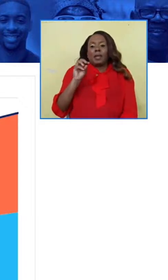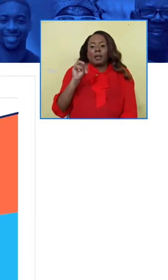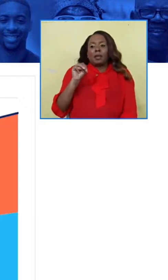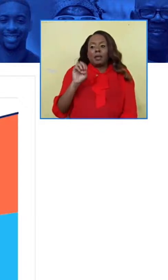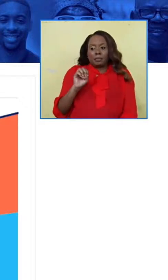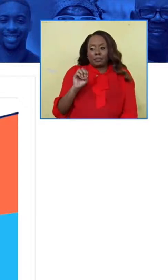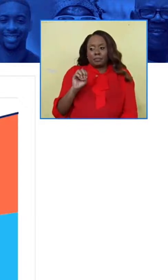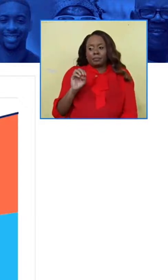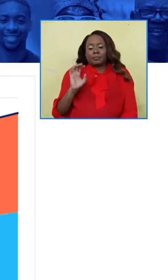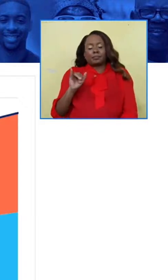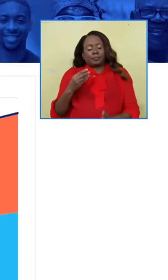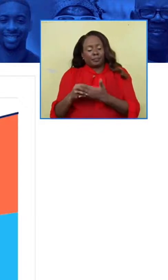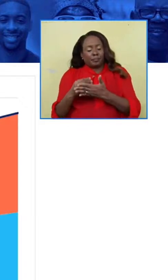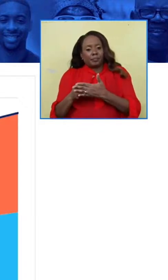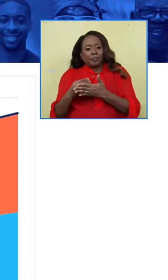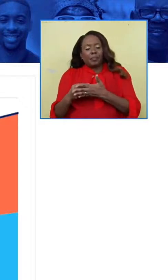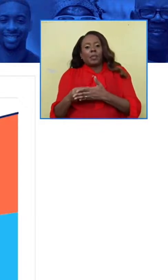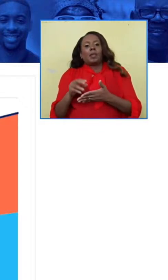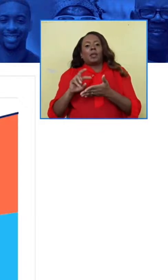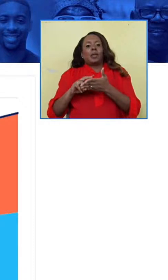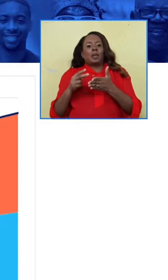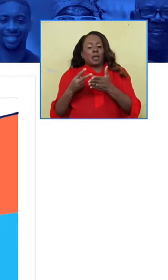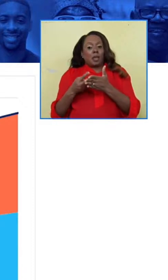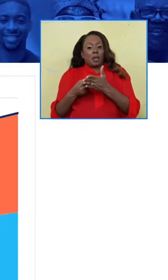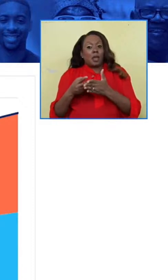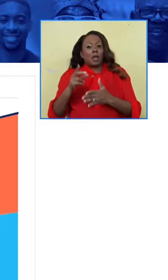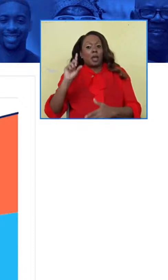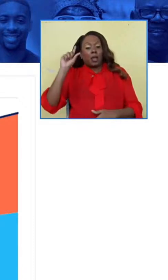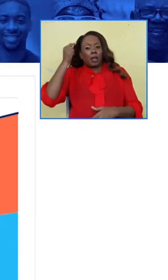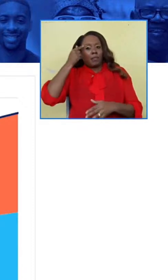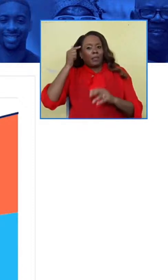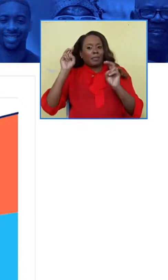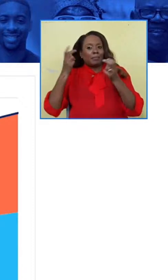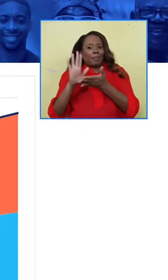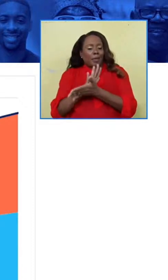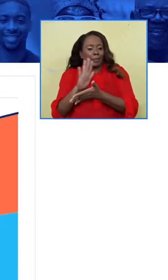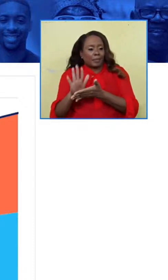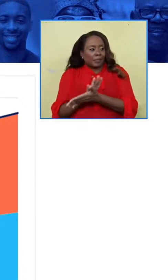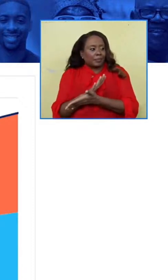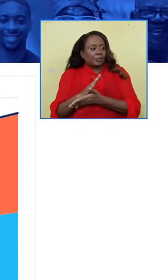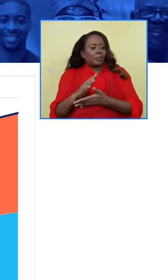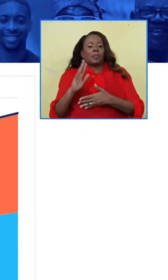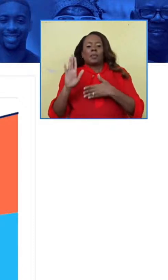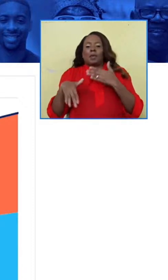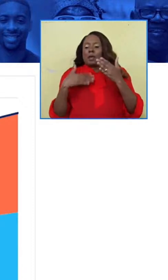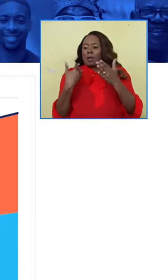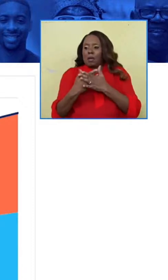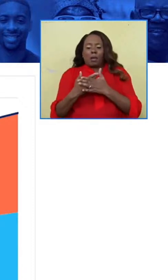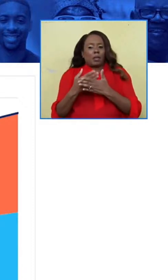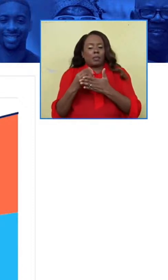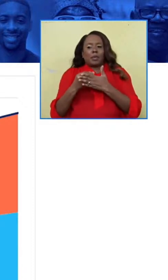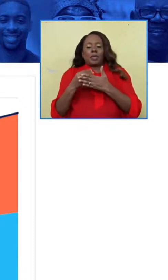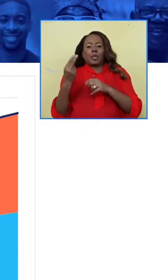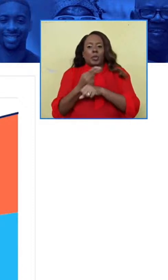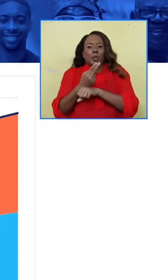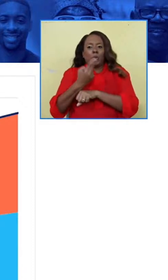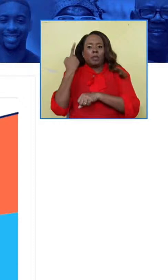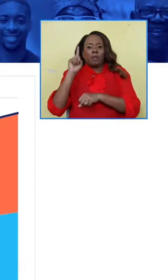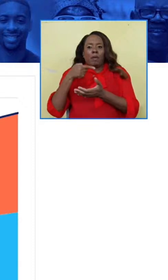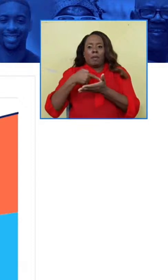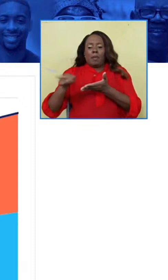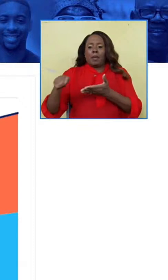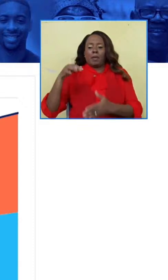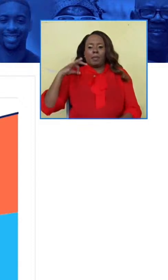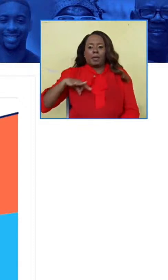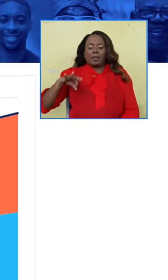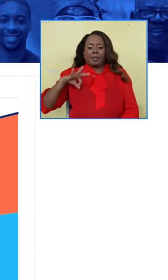that's invested, mainly in government paper. And all of that is already being used to pay benefits.